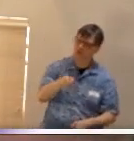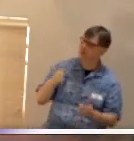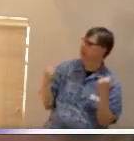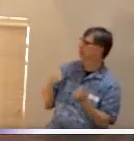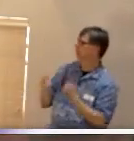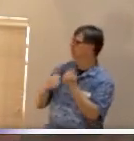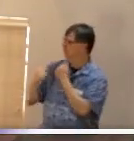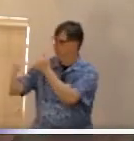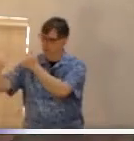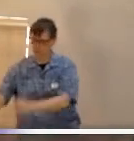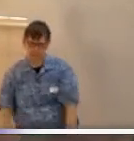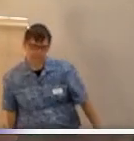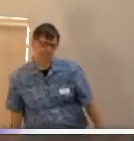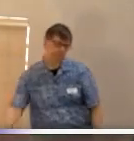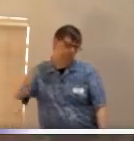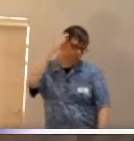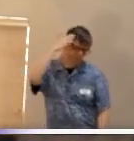And